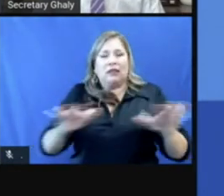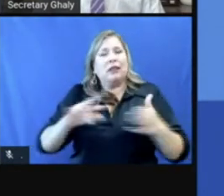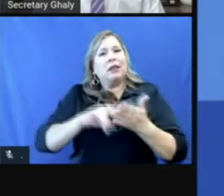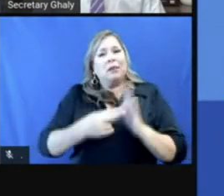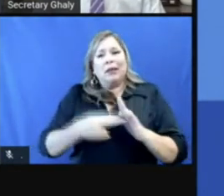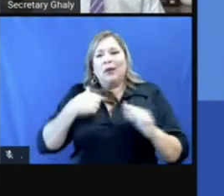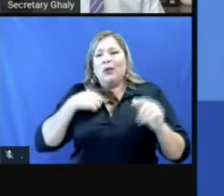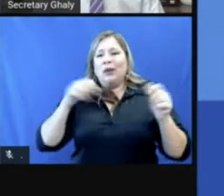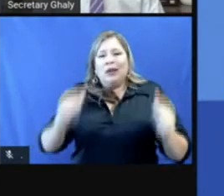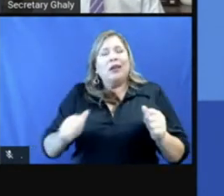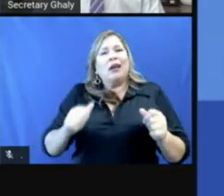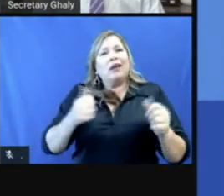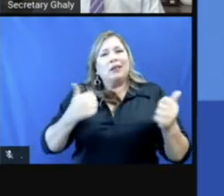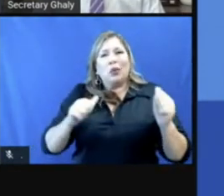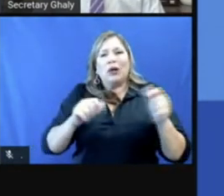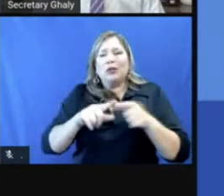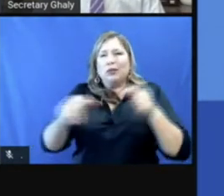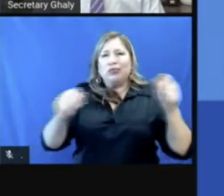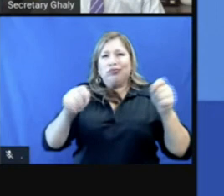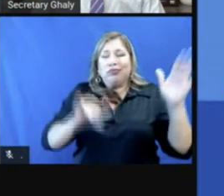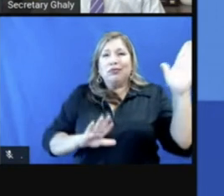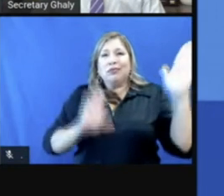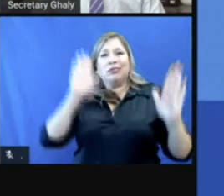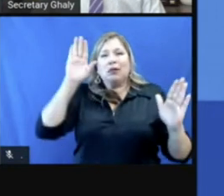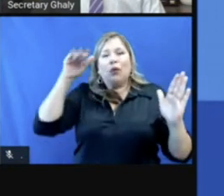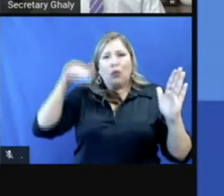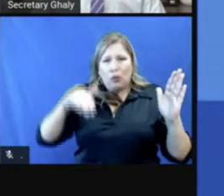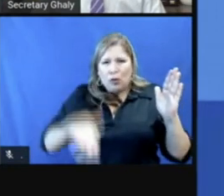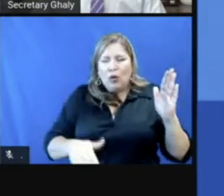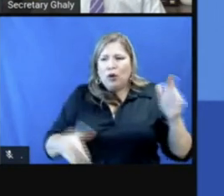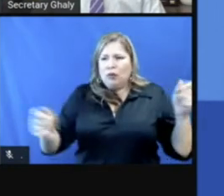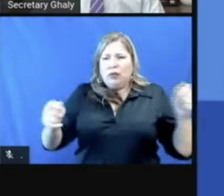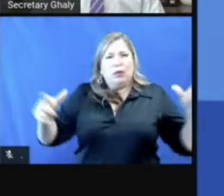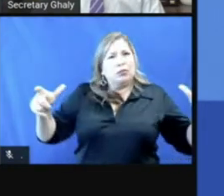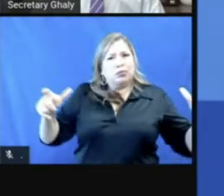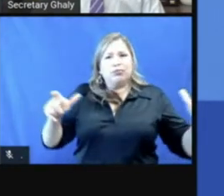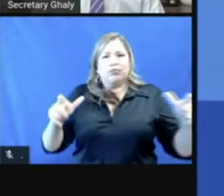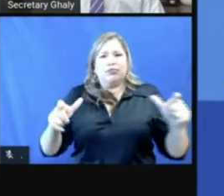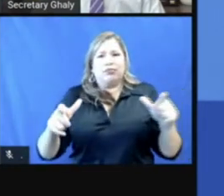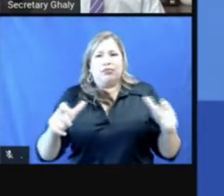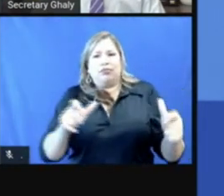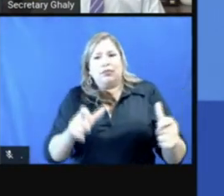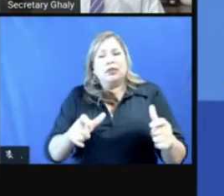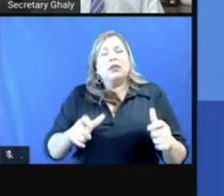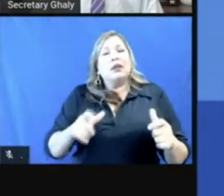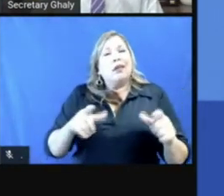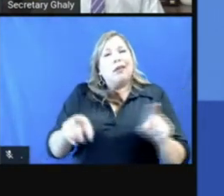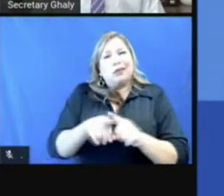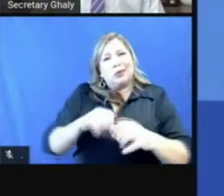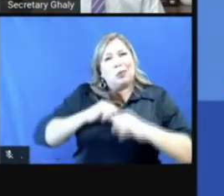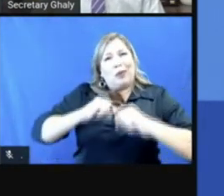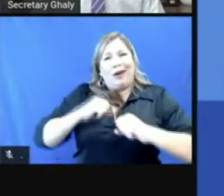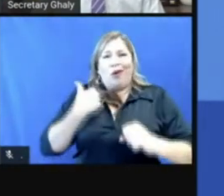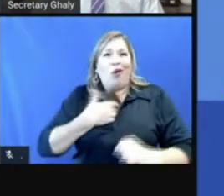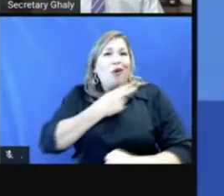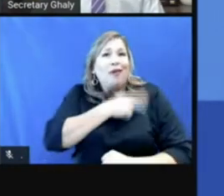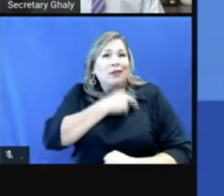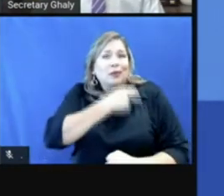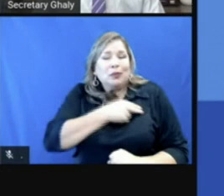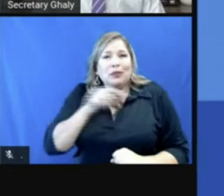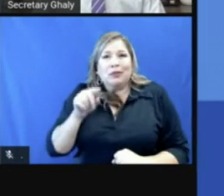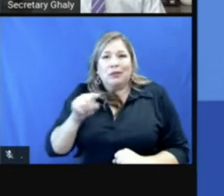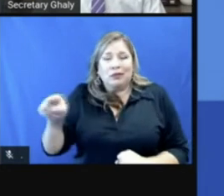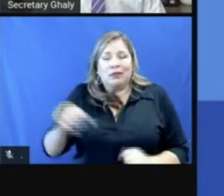hospital capacity, although we did a tremendous job preparing and have those resources in place, some have been